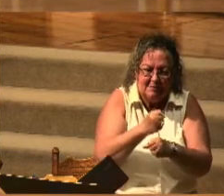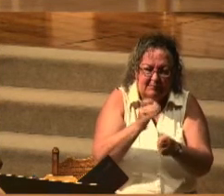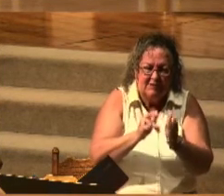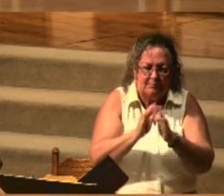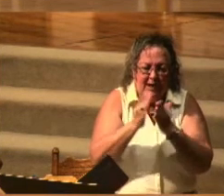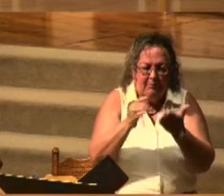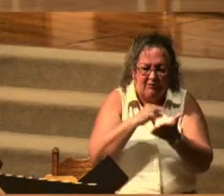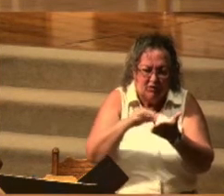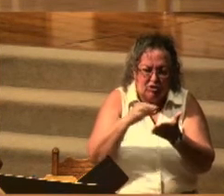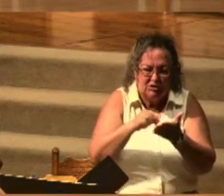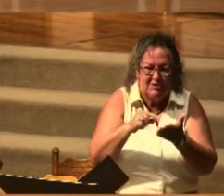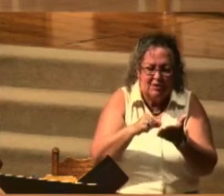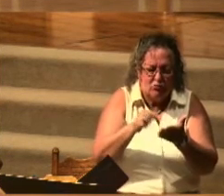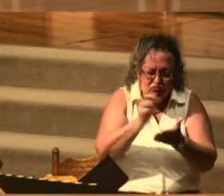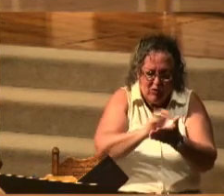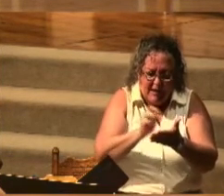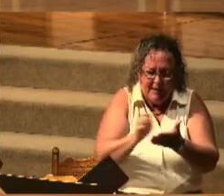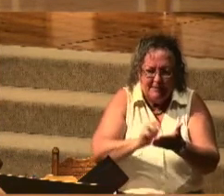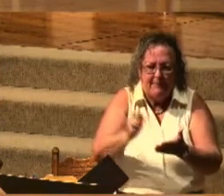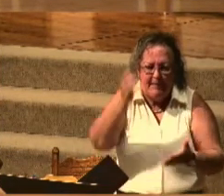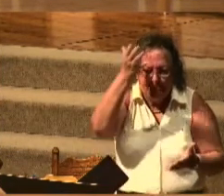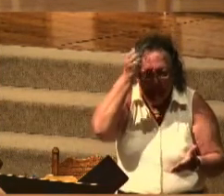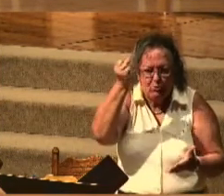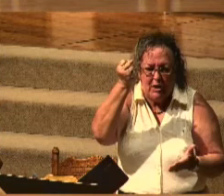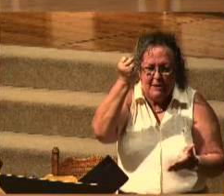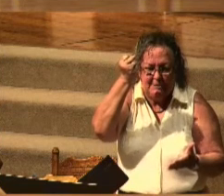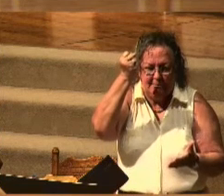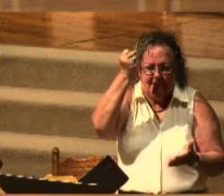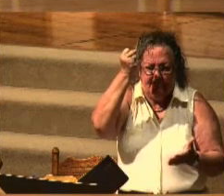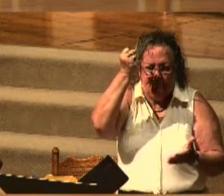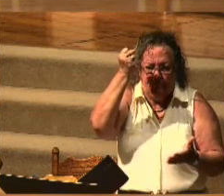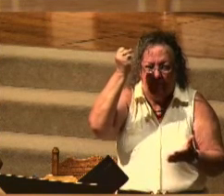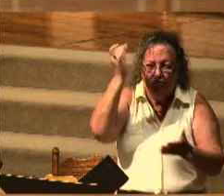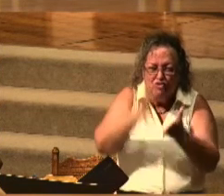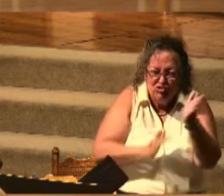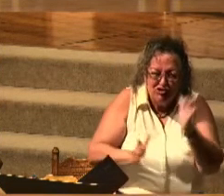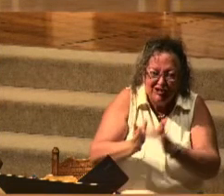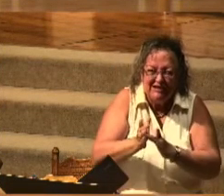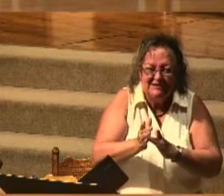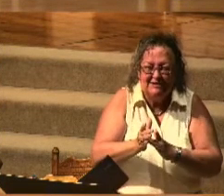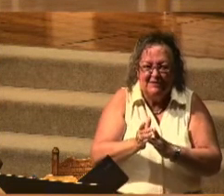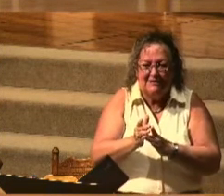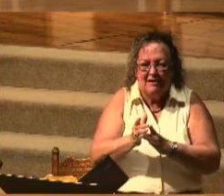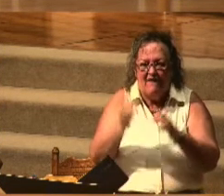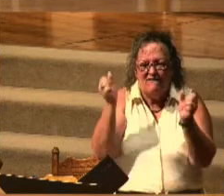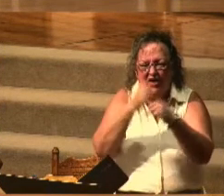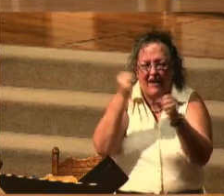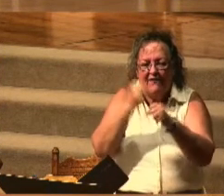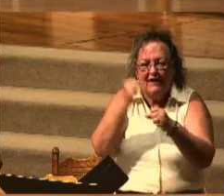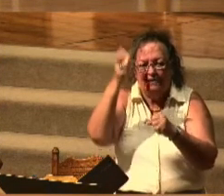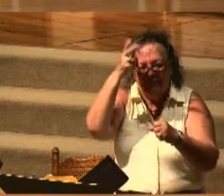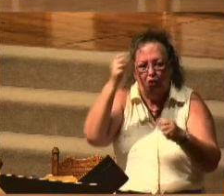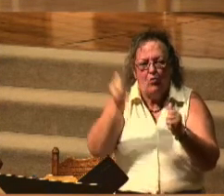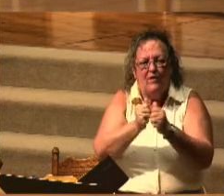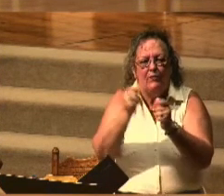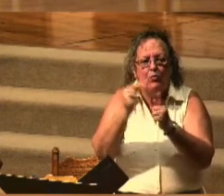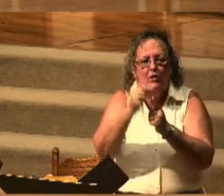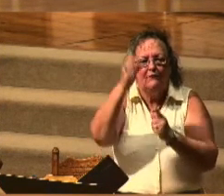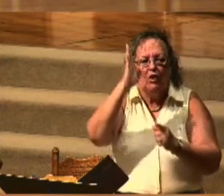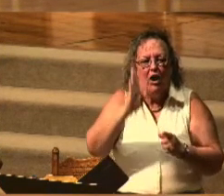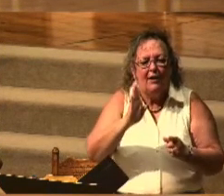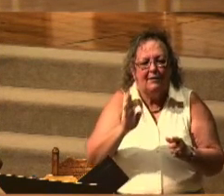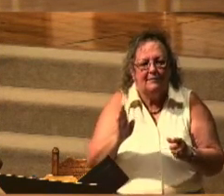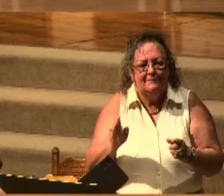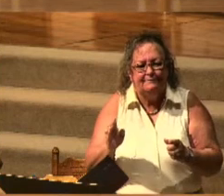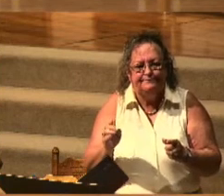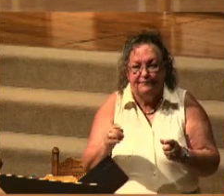giving you. Write them down and memorize them. And Jesus fought the devil with the word of God. And